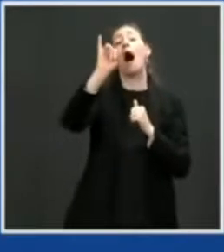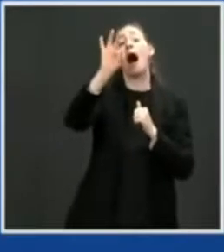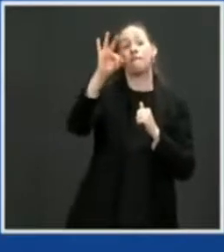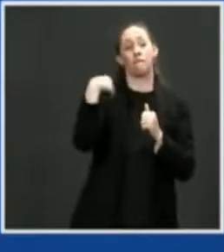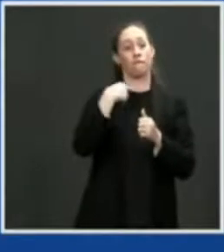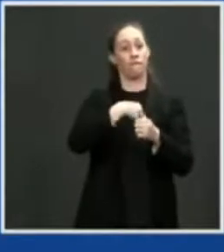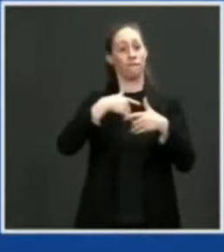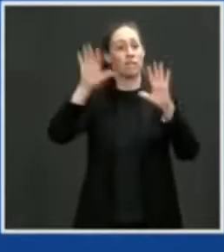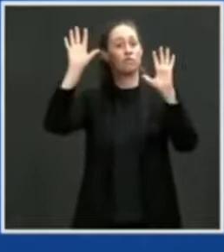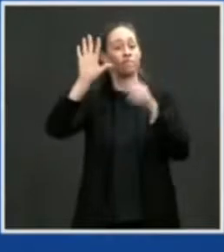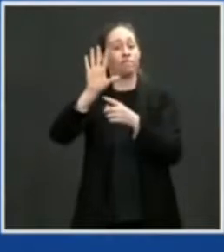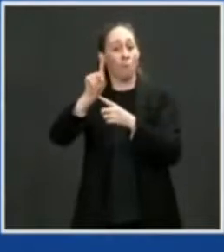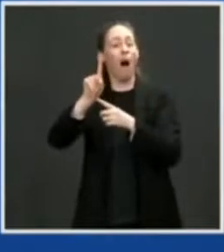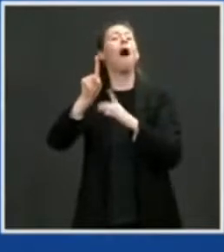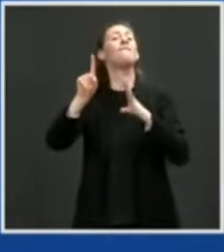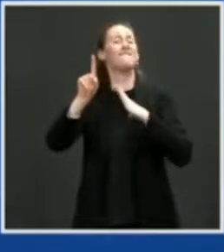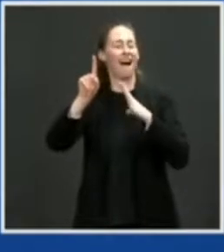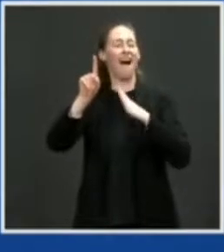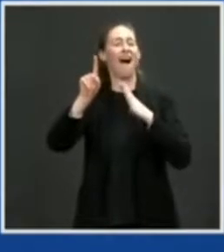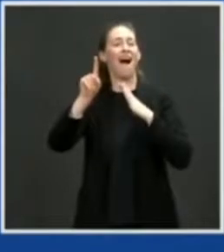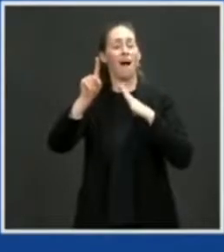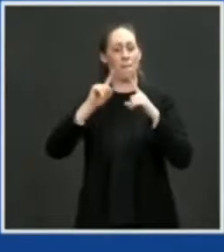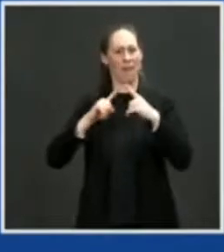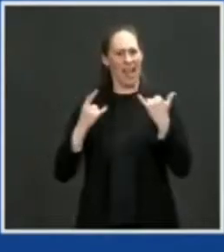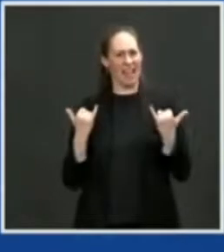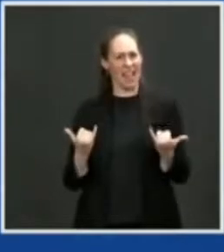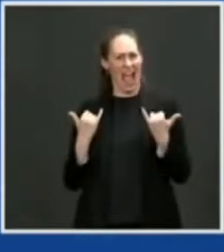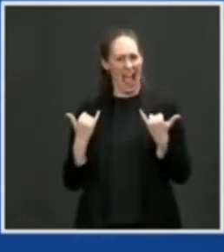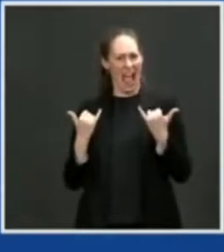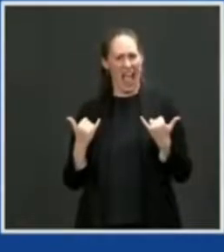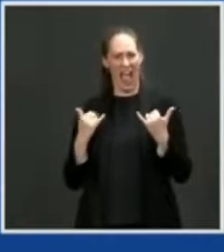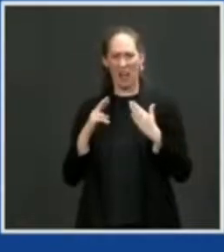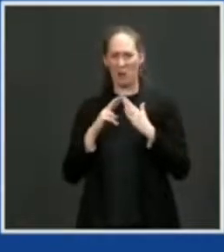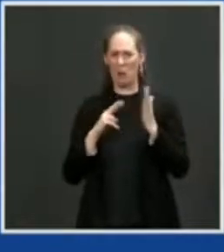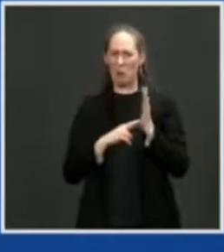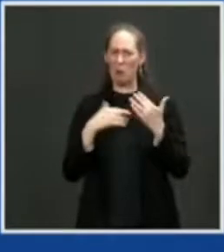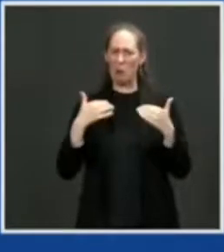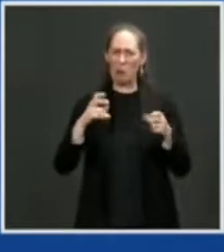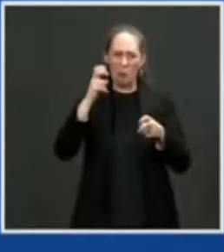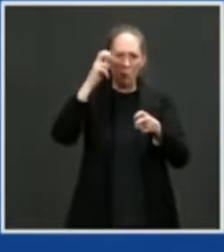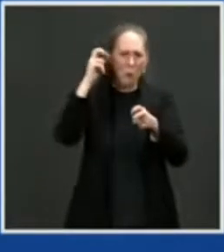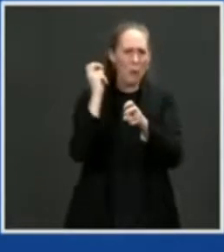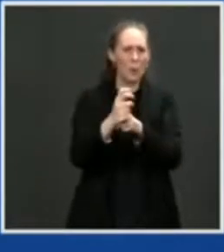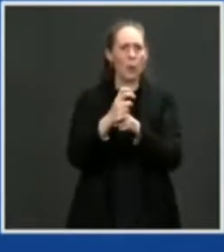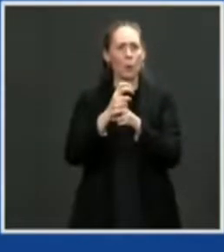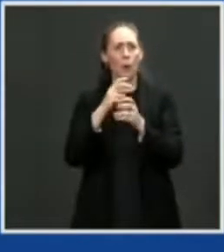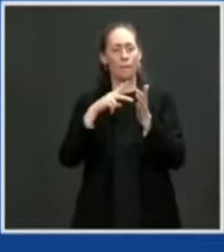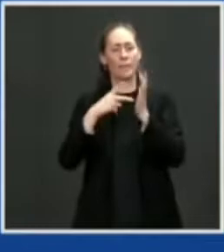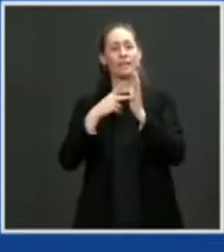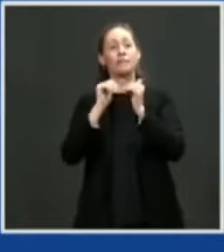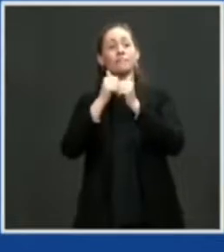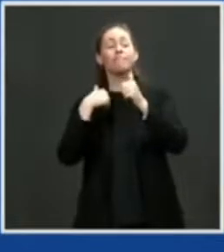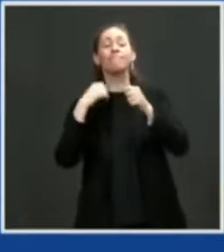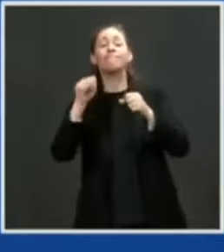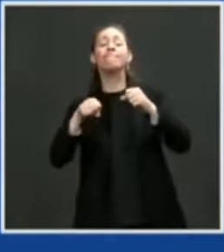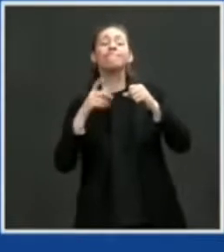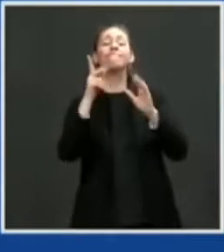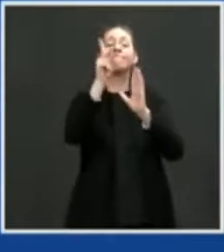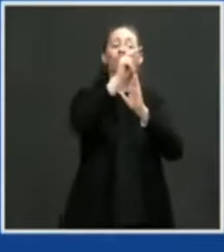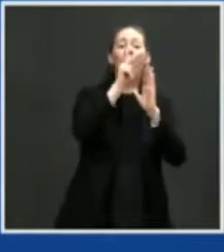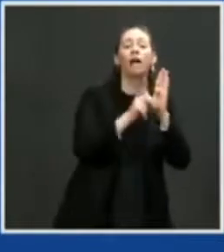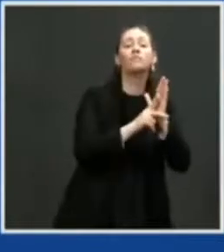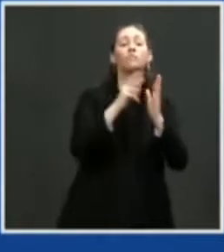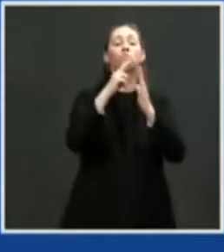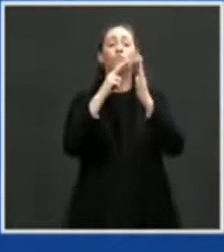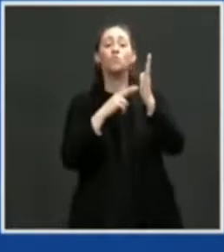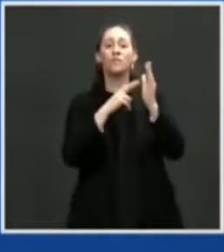rule, it's going to be hard to get a parliamentary ruling that allows See, I remember 50 parliaments